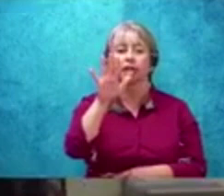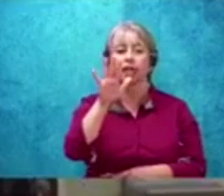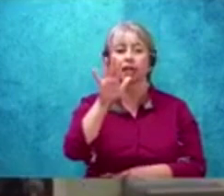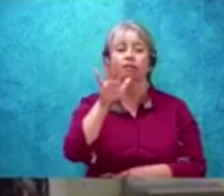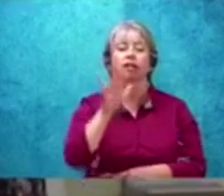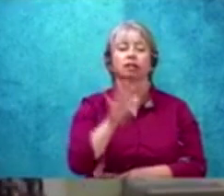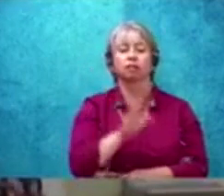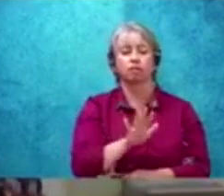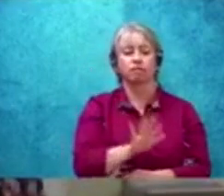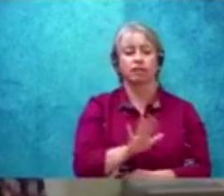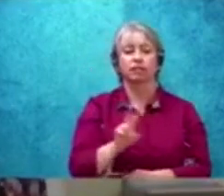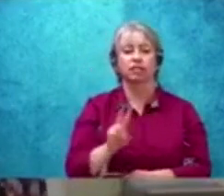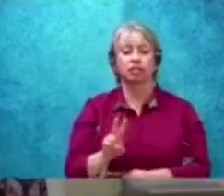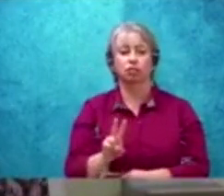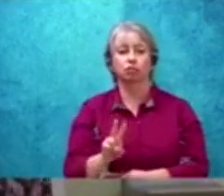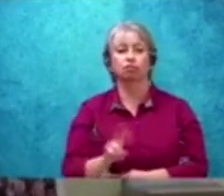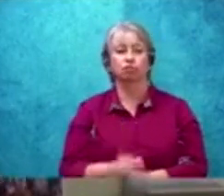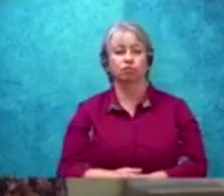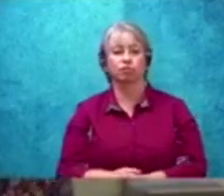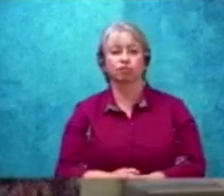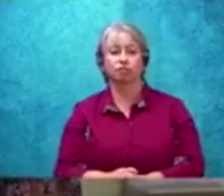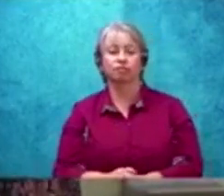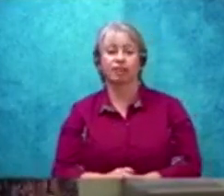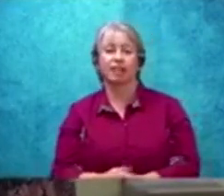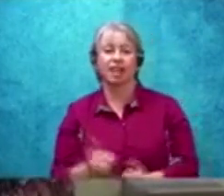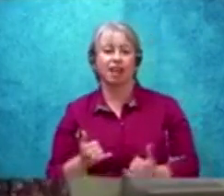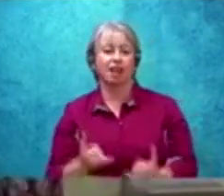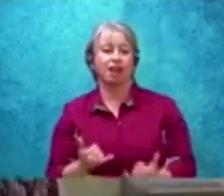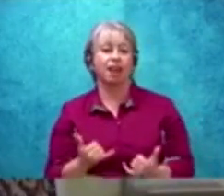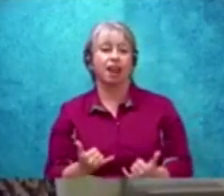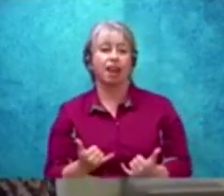52. This time, I'm going to write it